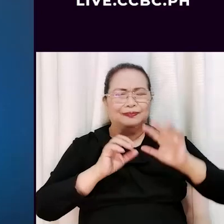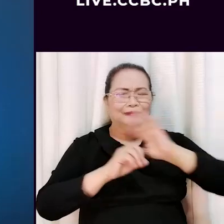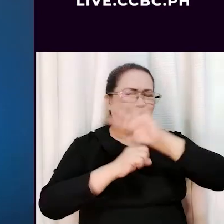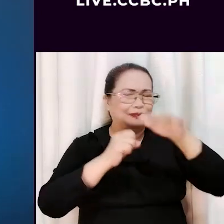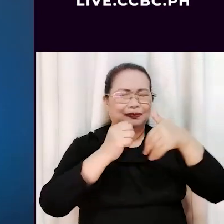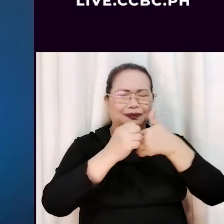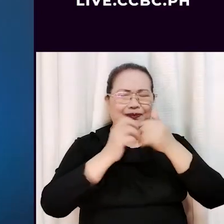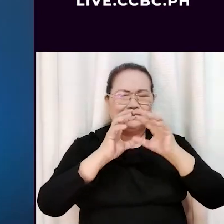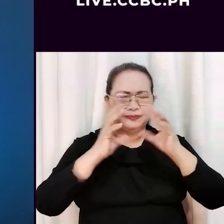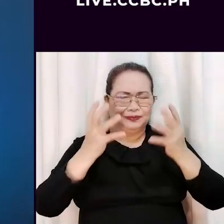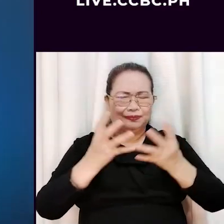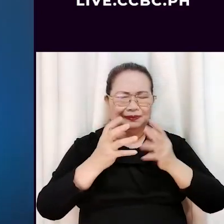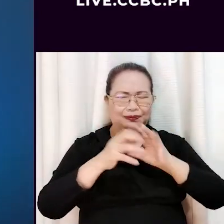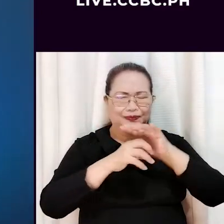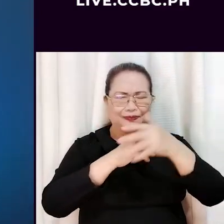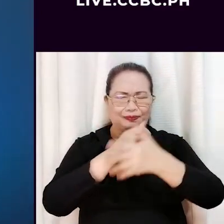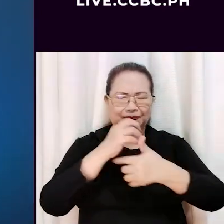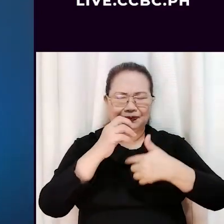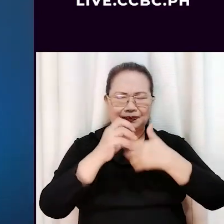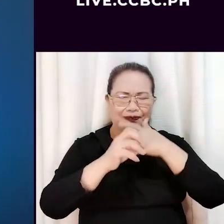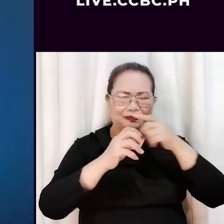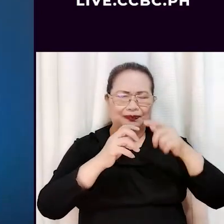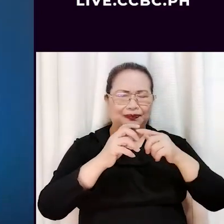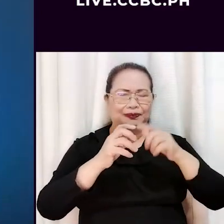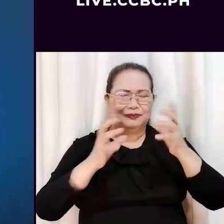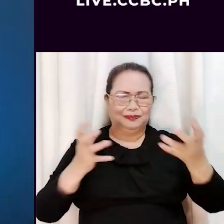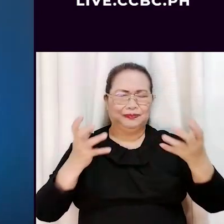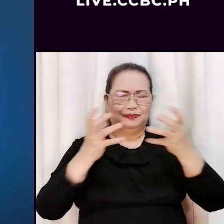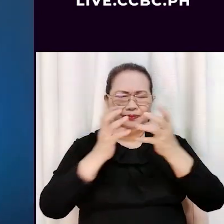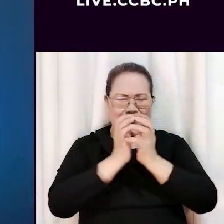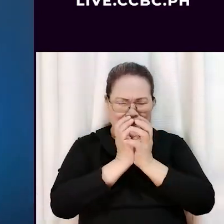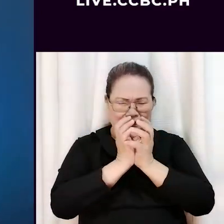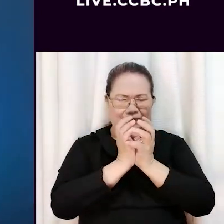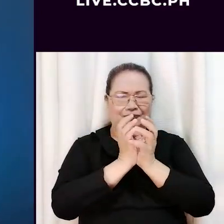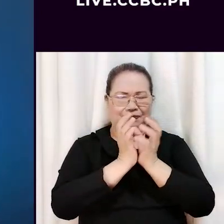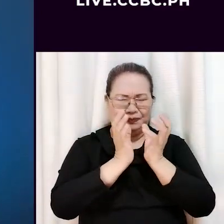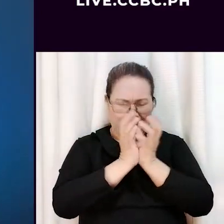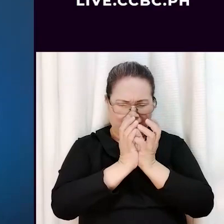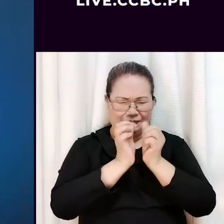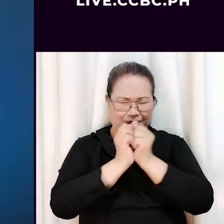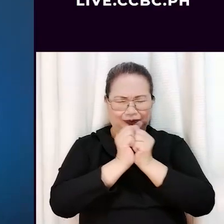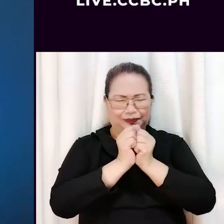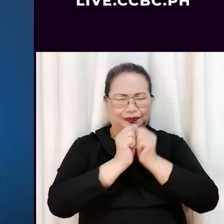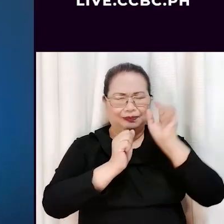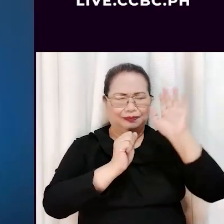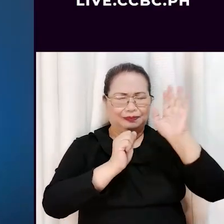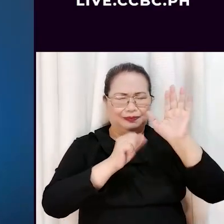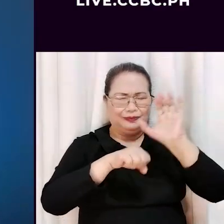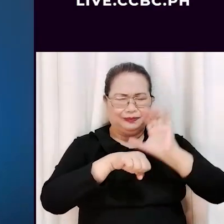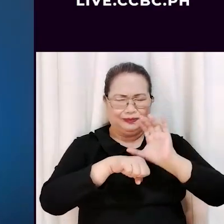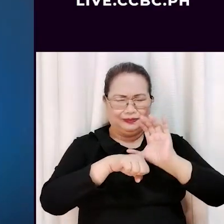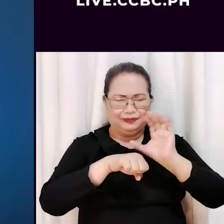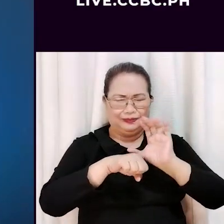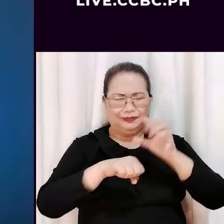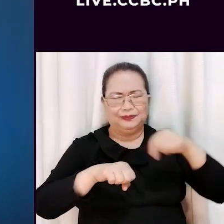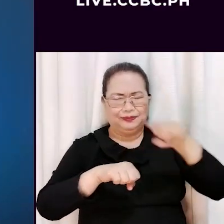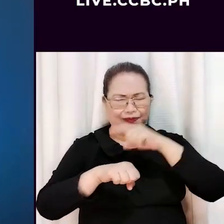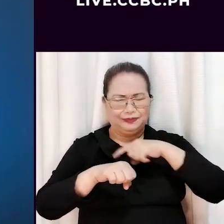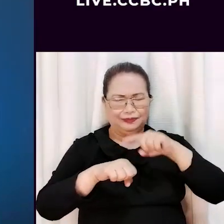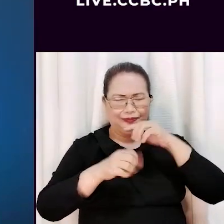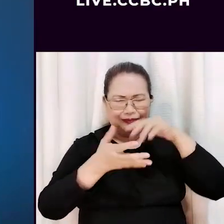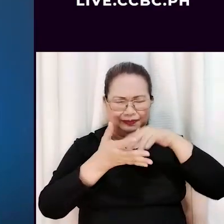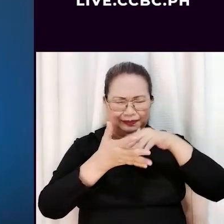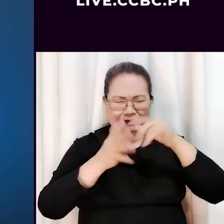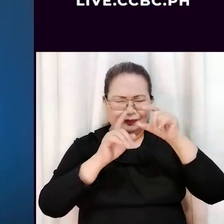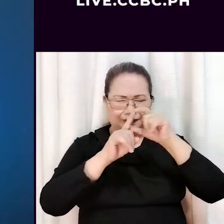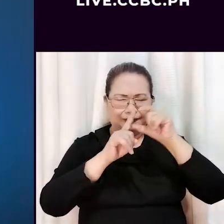the globe. We are together now as your body. And as we study the word, we